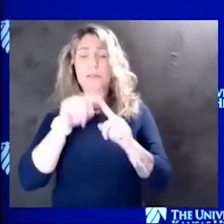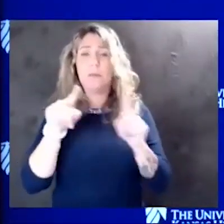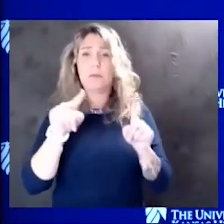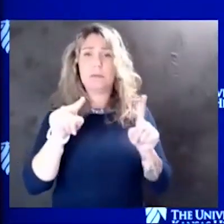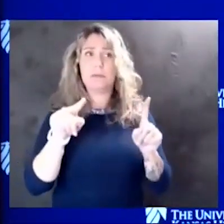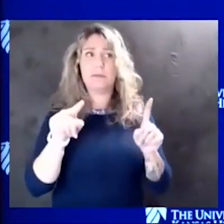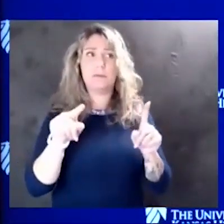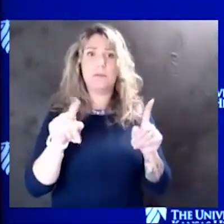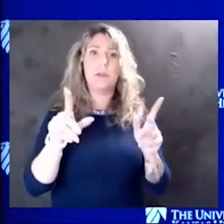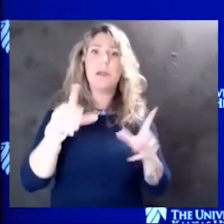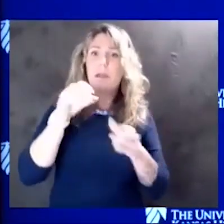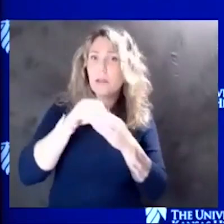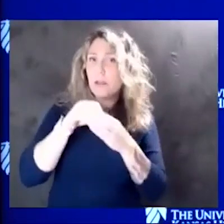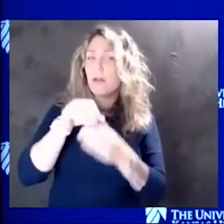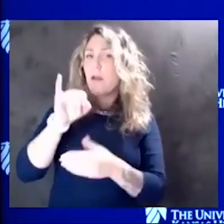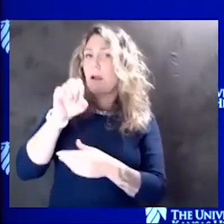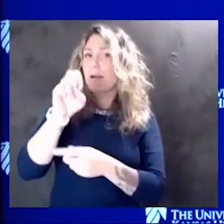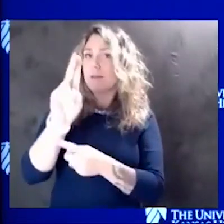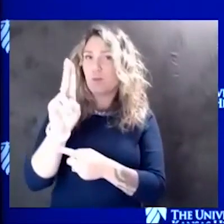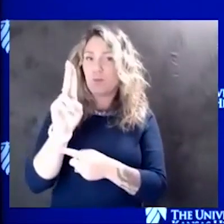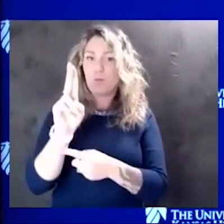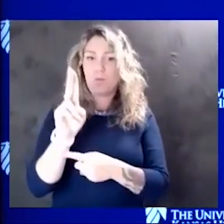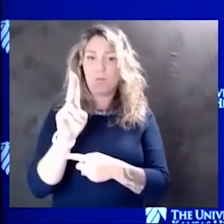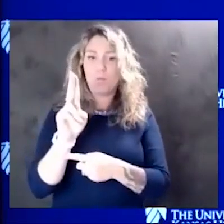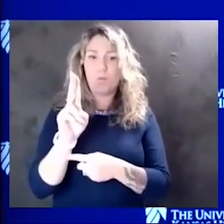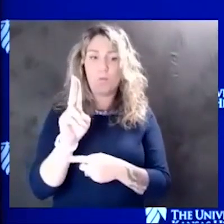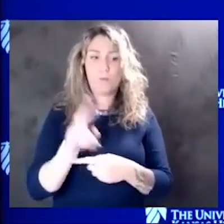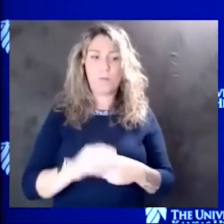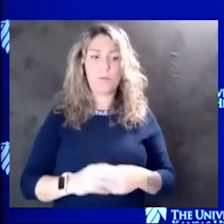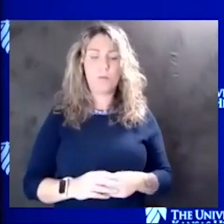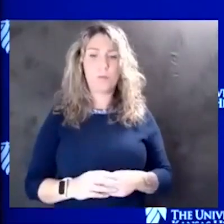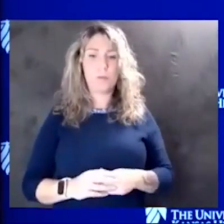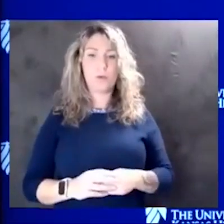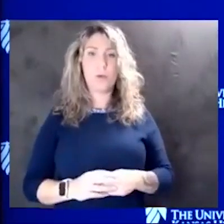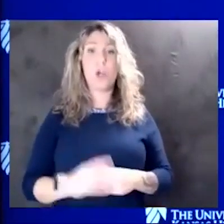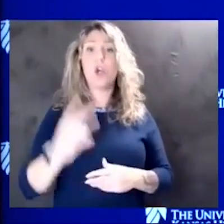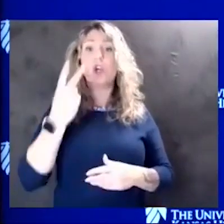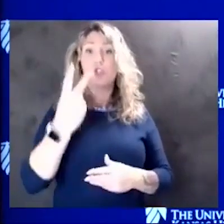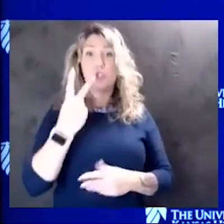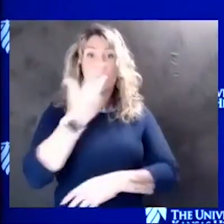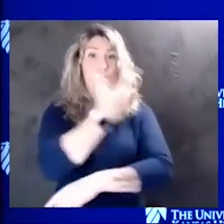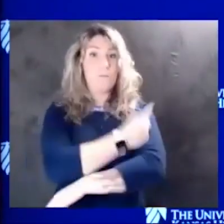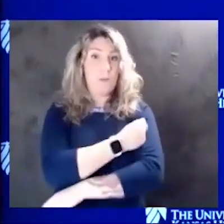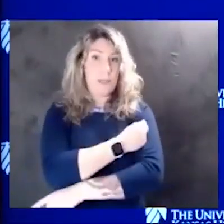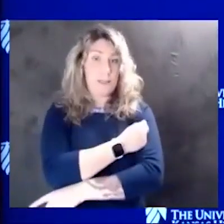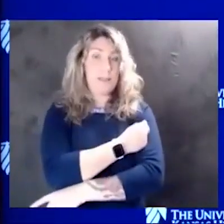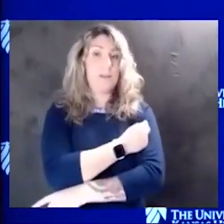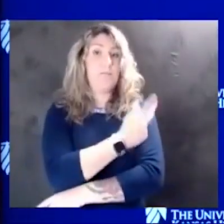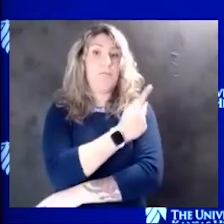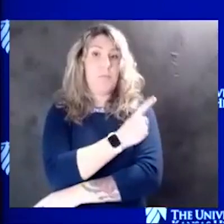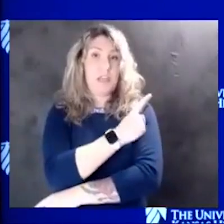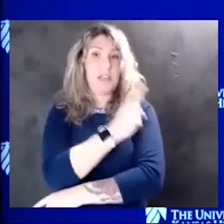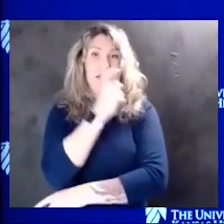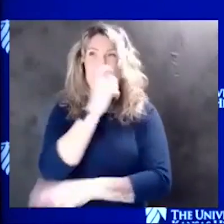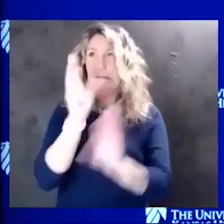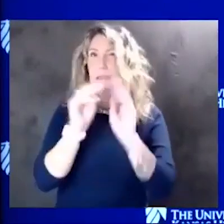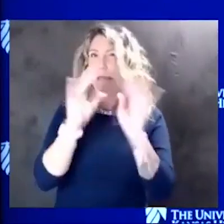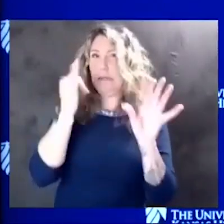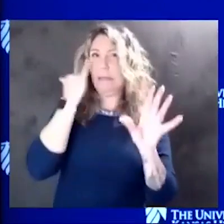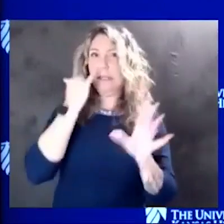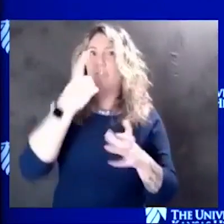the ICU, we do have 2 vaccinated patients. It's unclear if those patients are intubated or